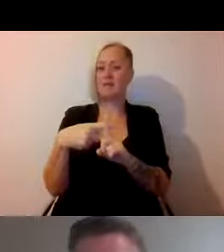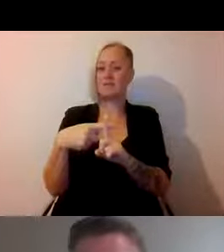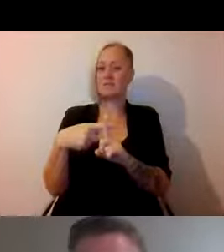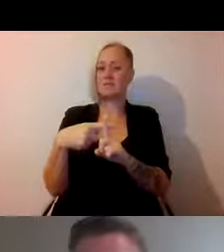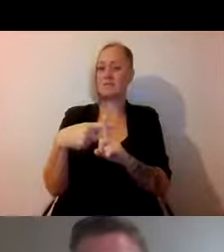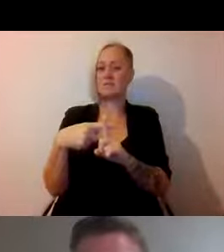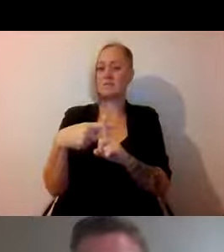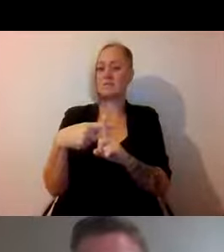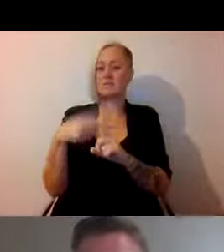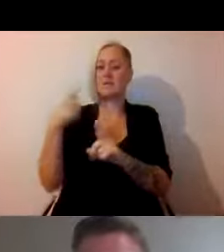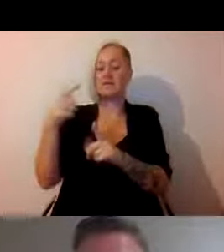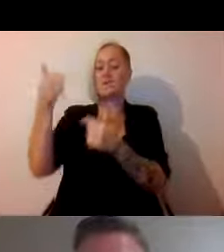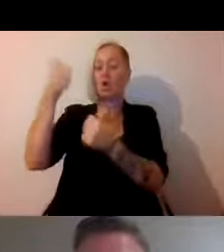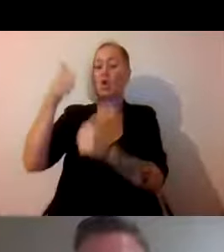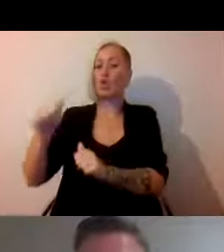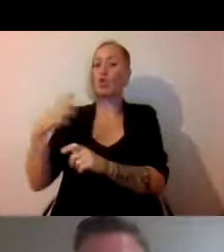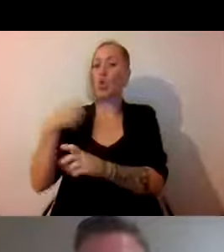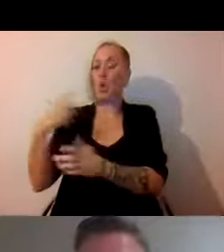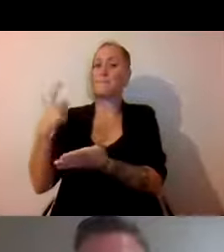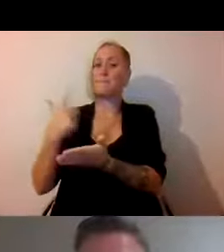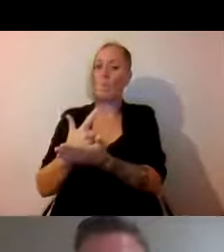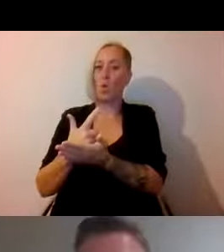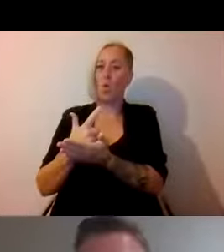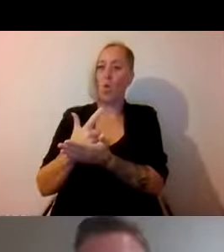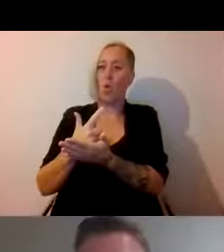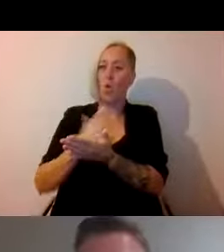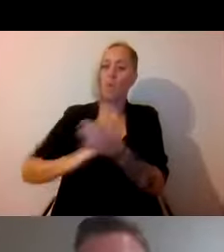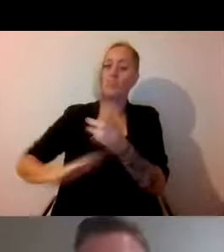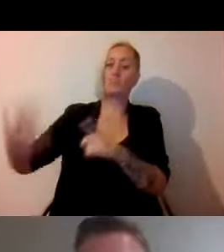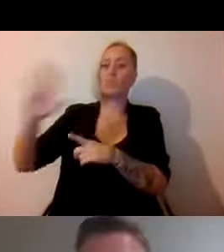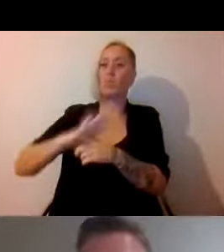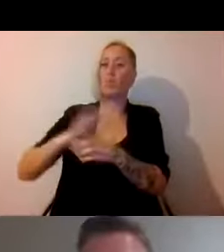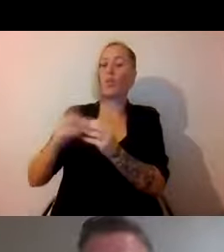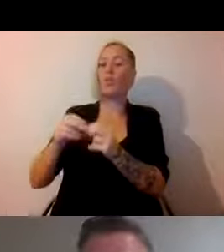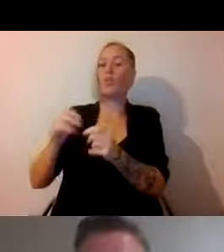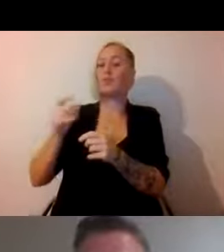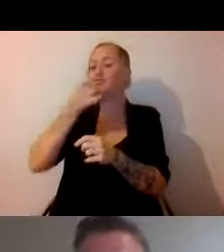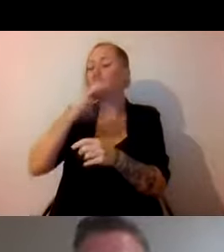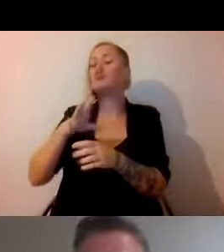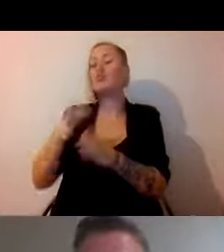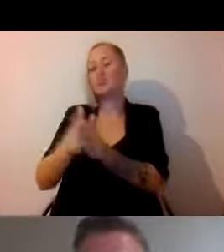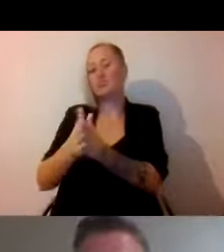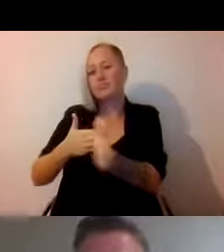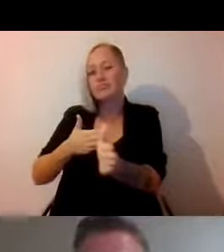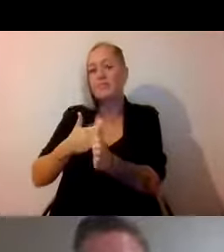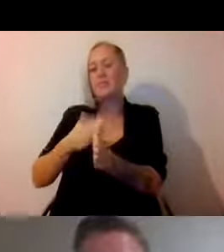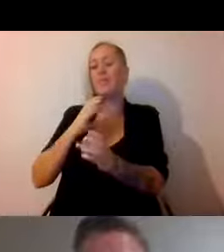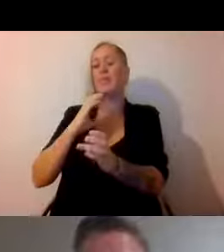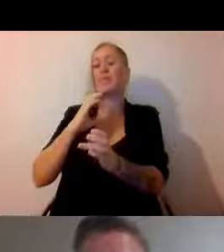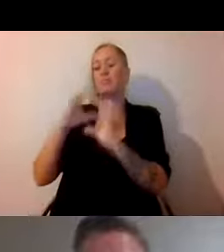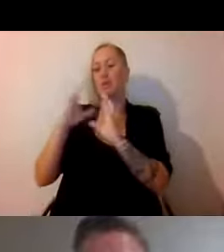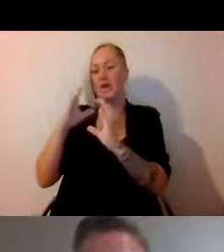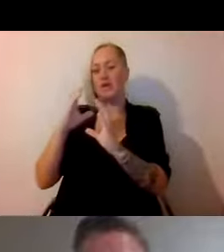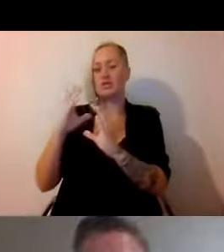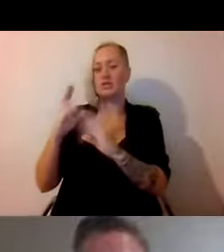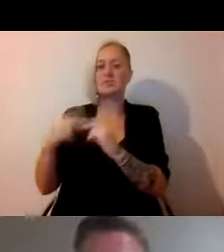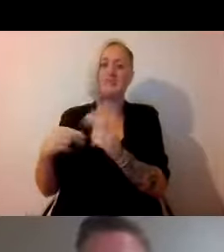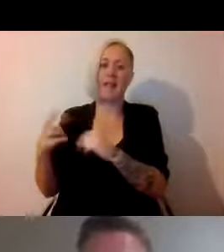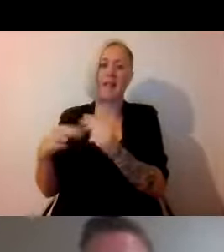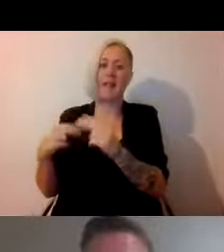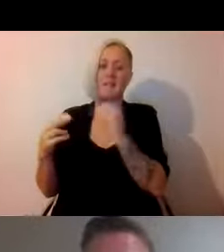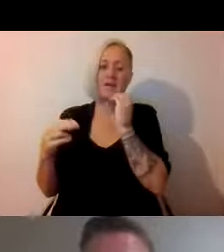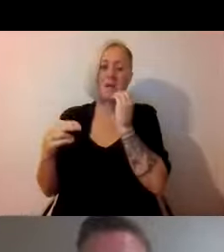it is being used a lot more across the board with kids that are slow to develop their communication skills. Yeah, so